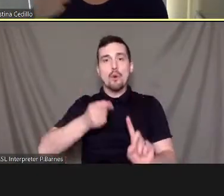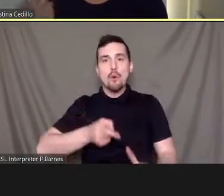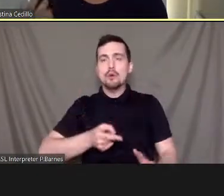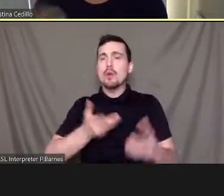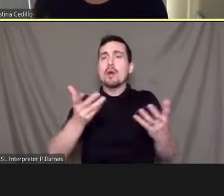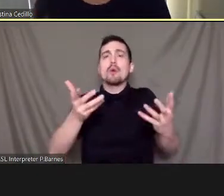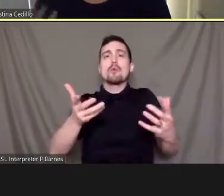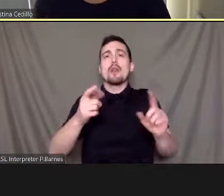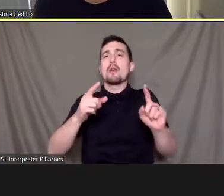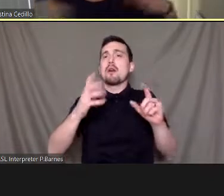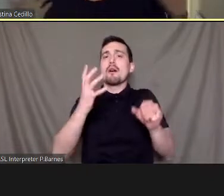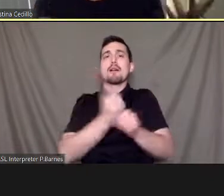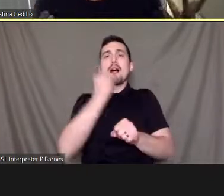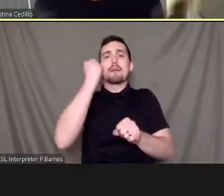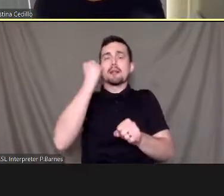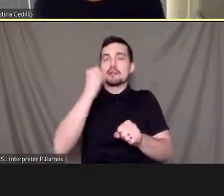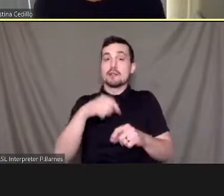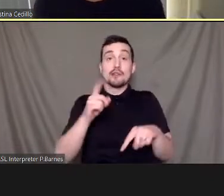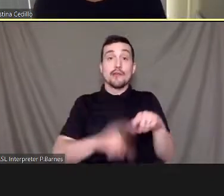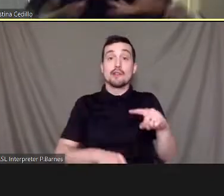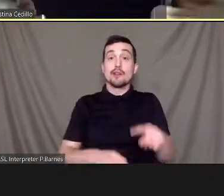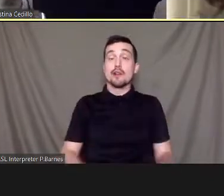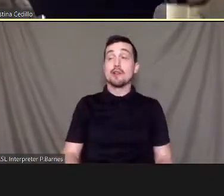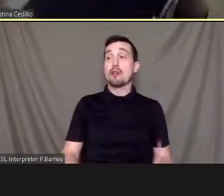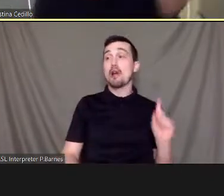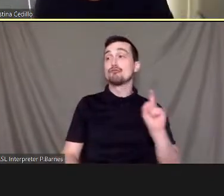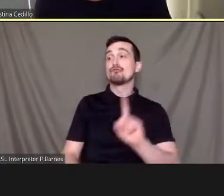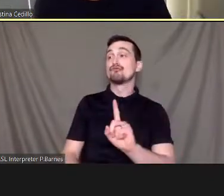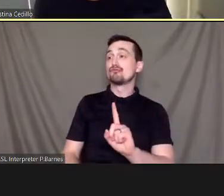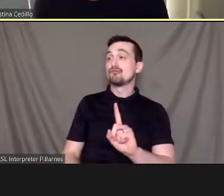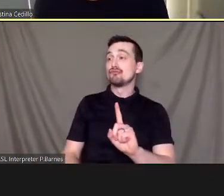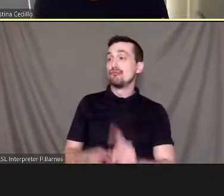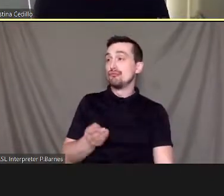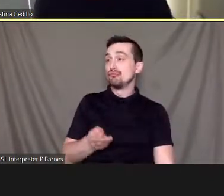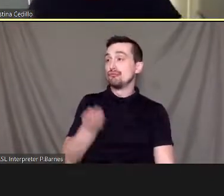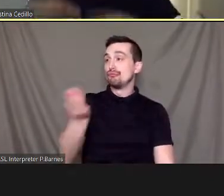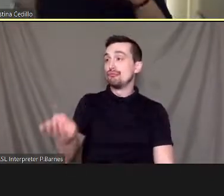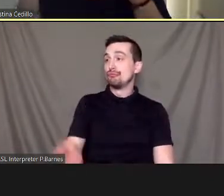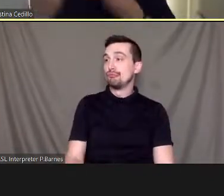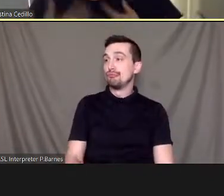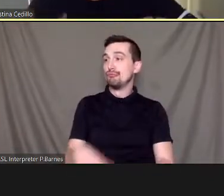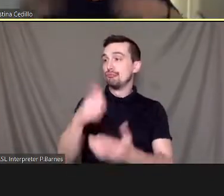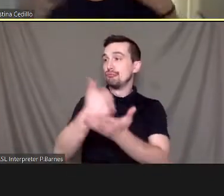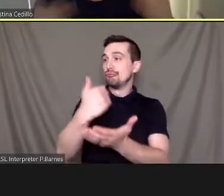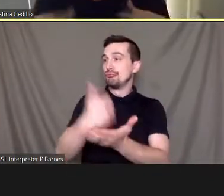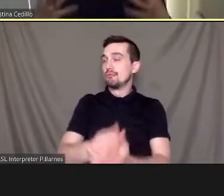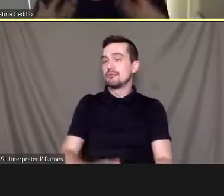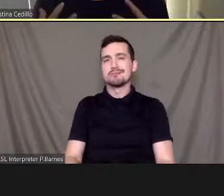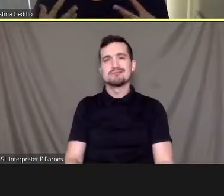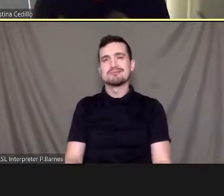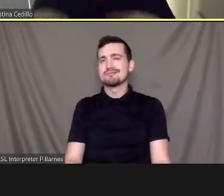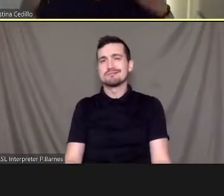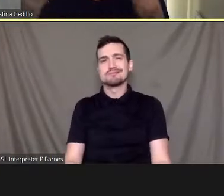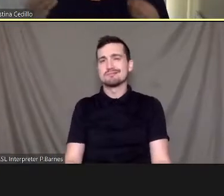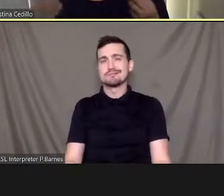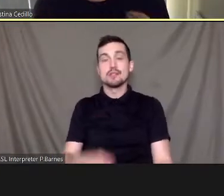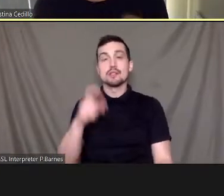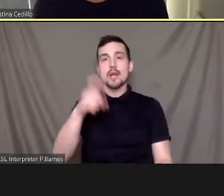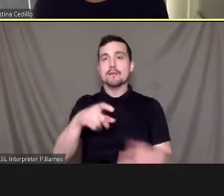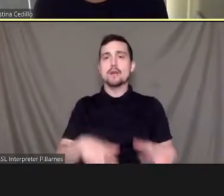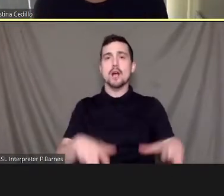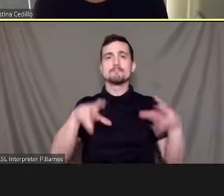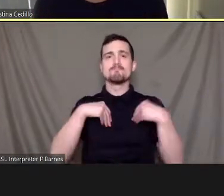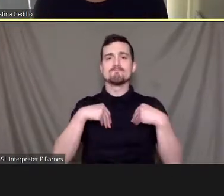accomplish by going there? You can't just show up and then be like, here, help me. You have to take ownership. Like, what